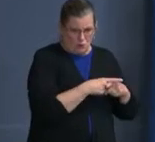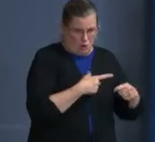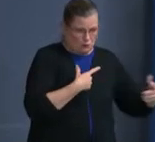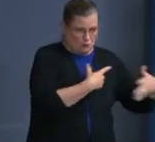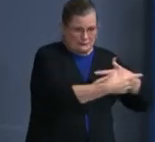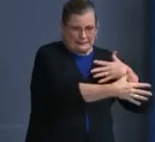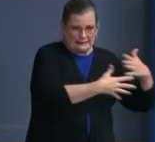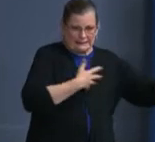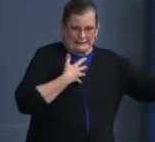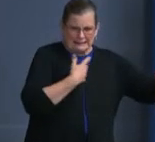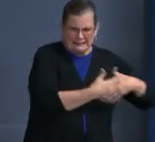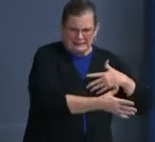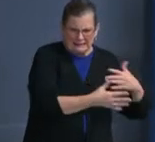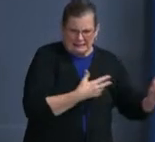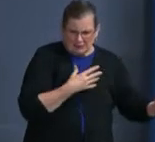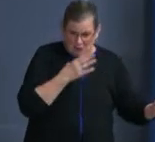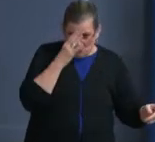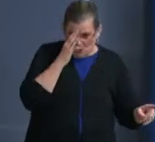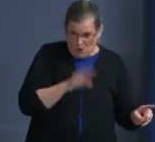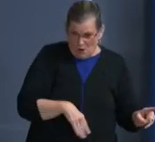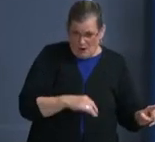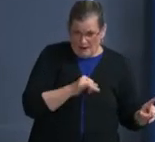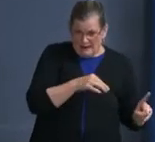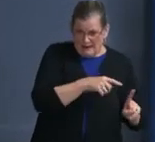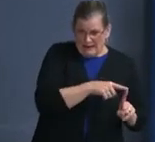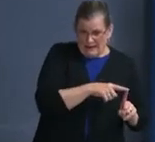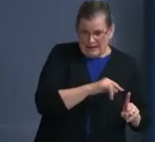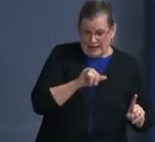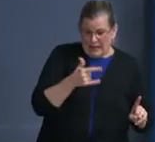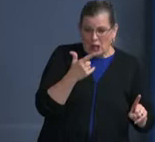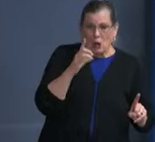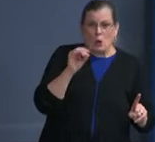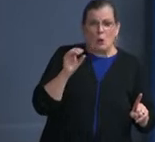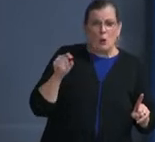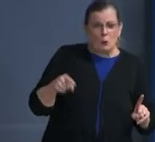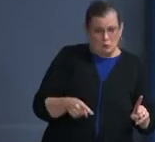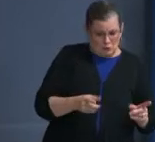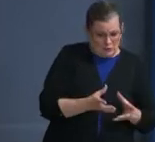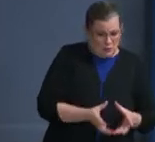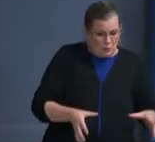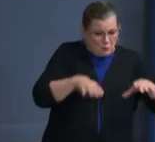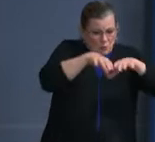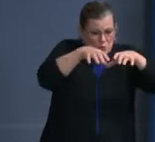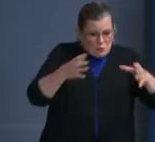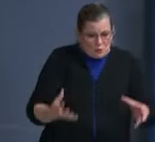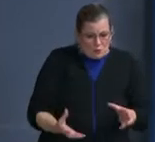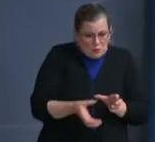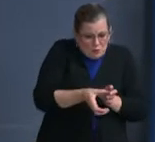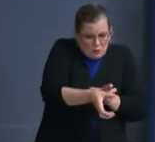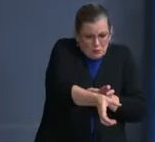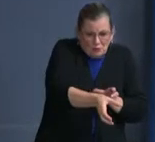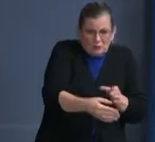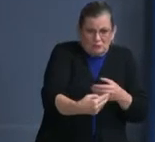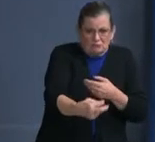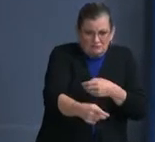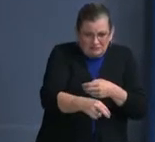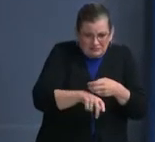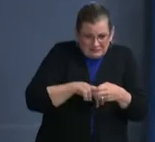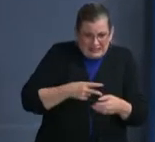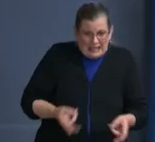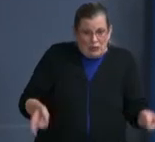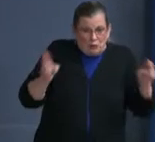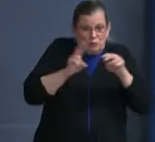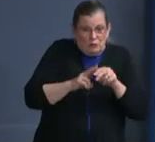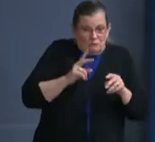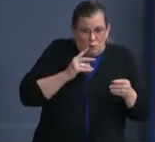igloos. They are enclosed with a small opening. They have increased opportunities for transmission over